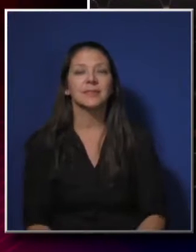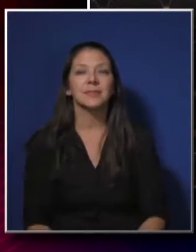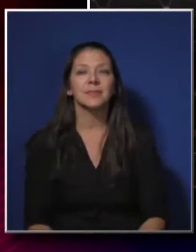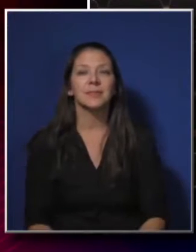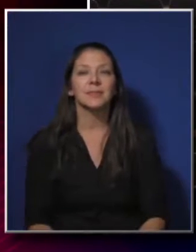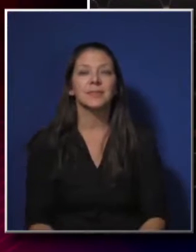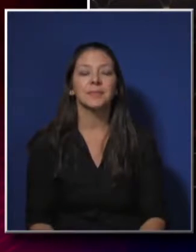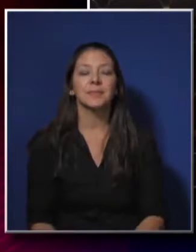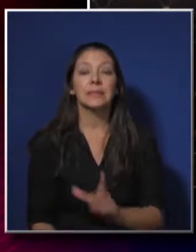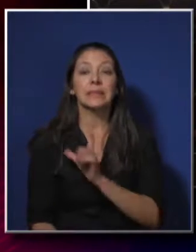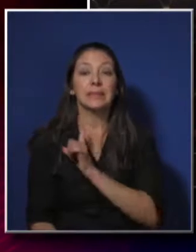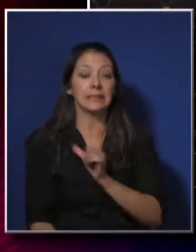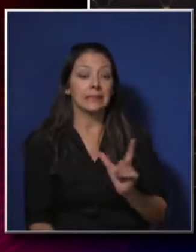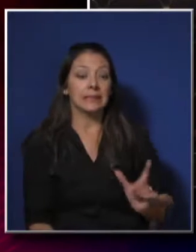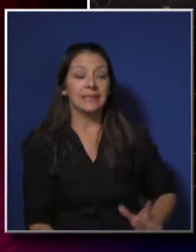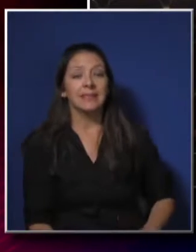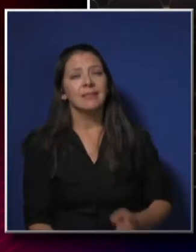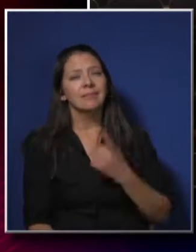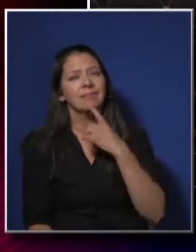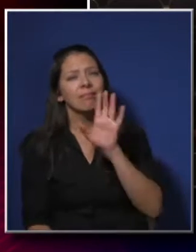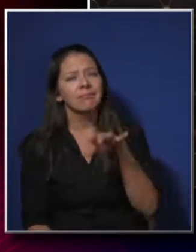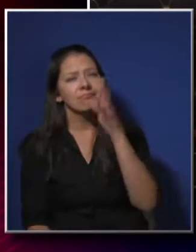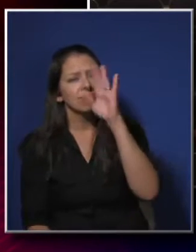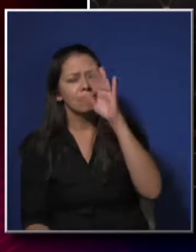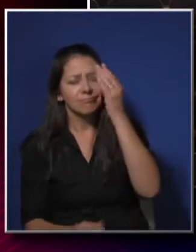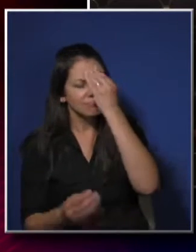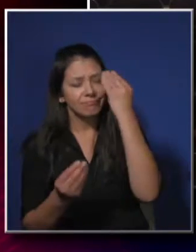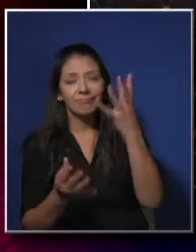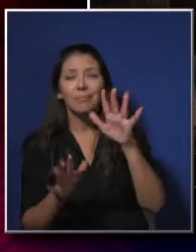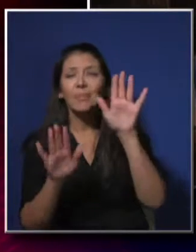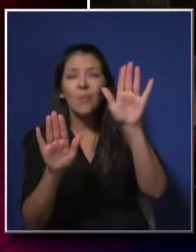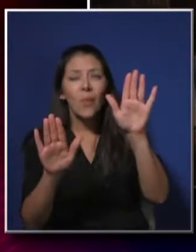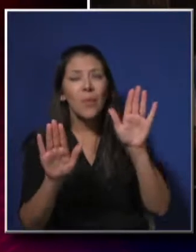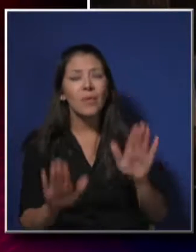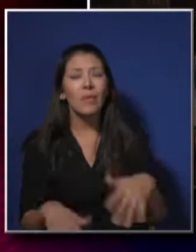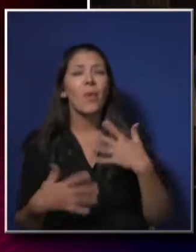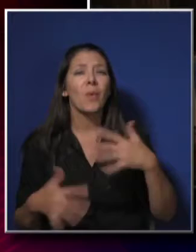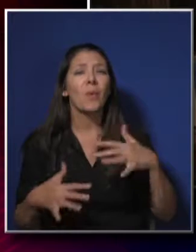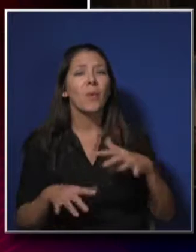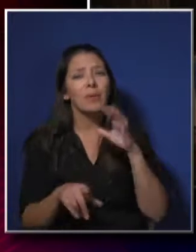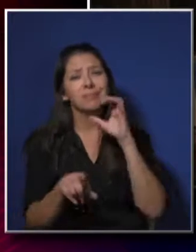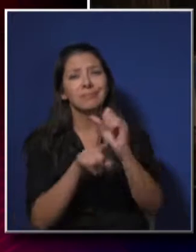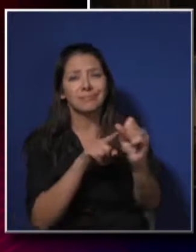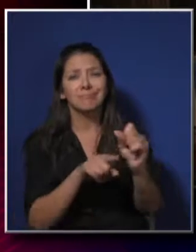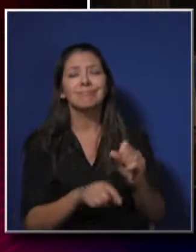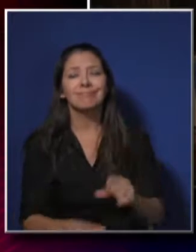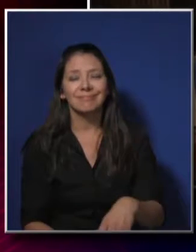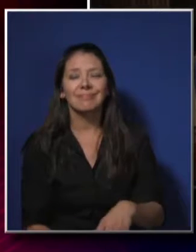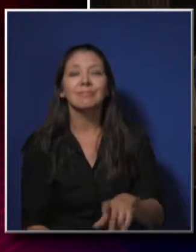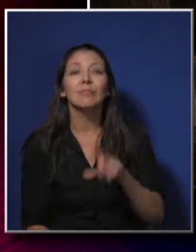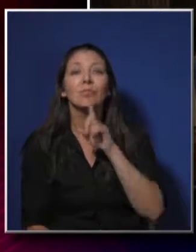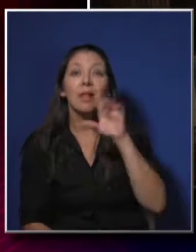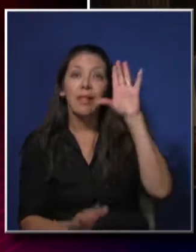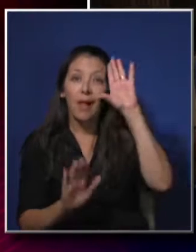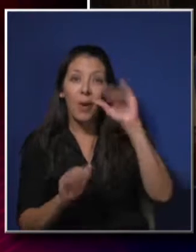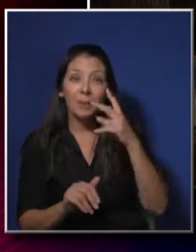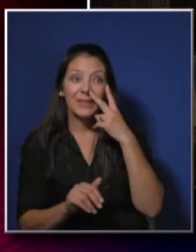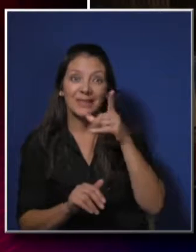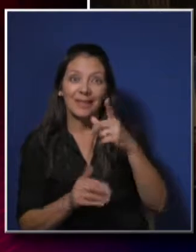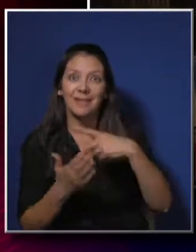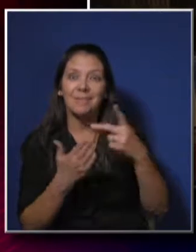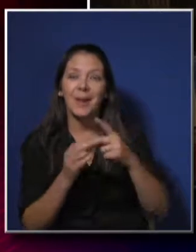And Linda Bove is saying it's wonderful. It was completely awesome. I really hope to see this